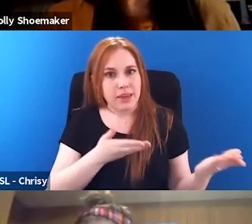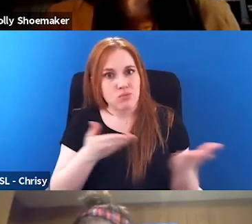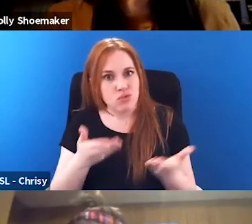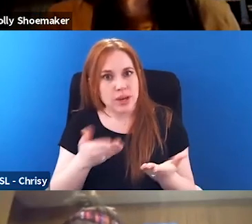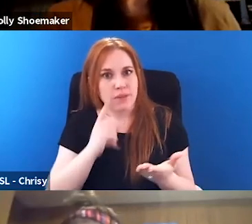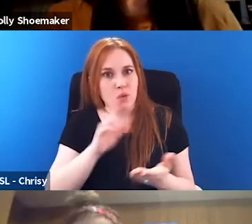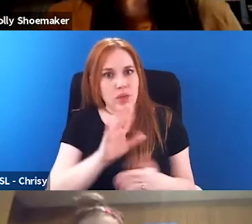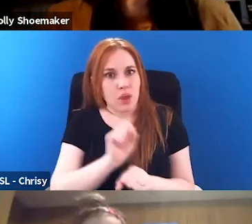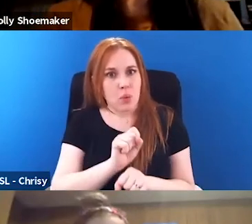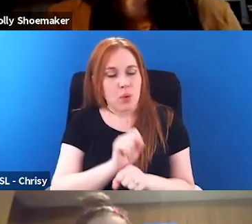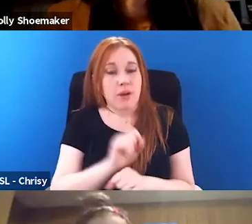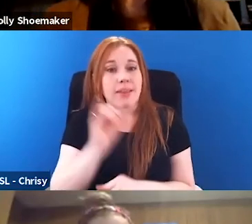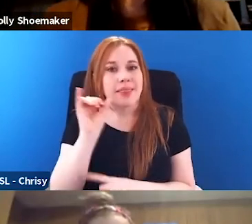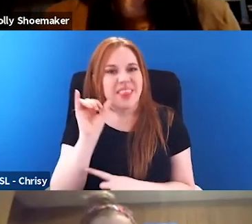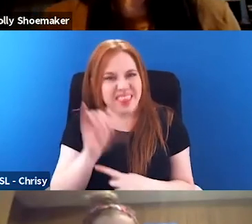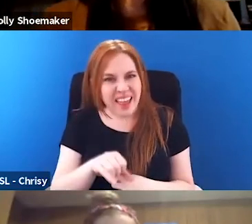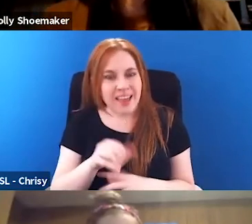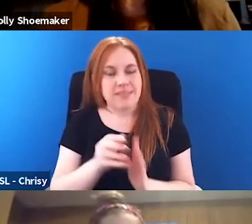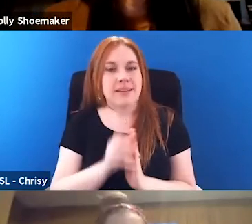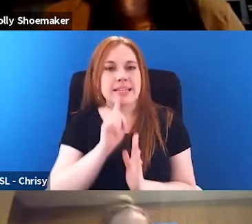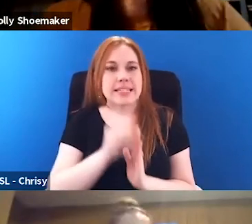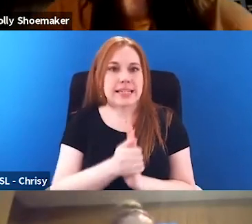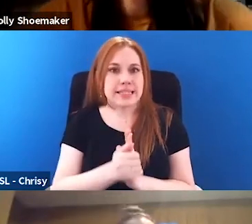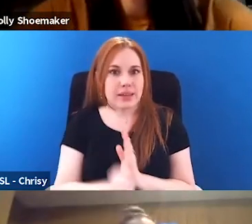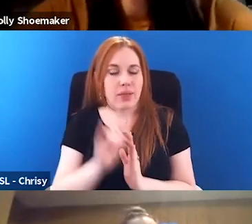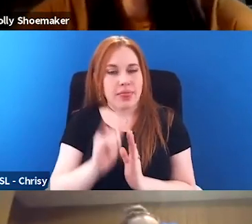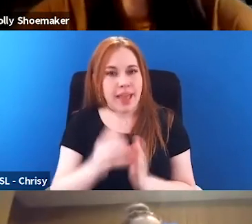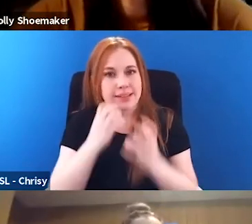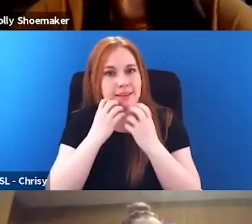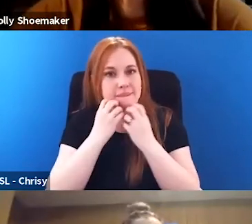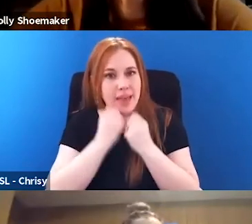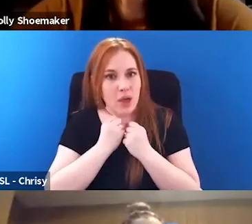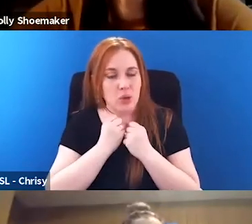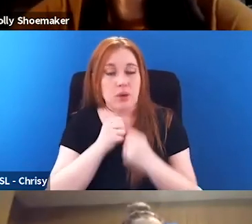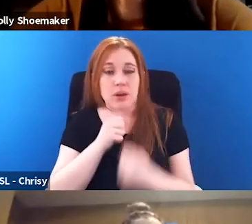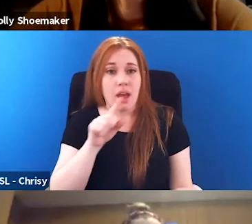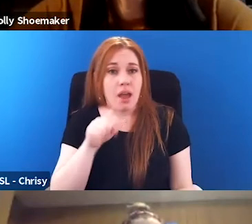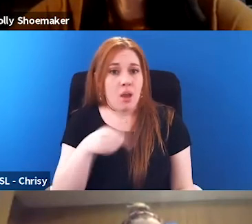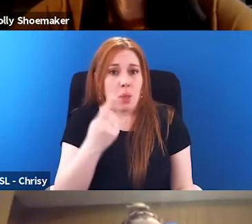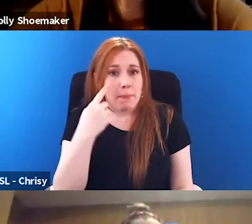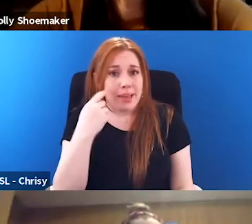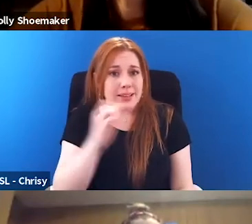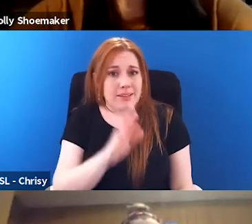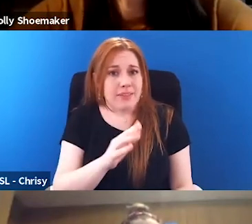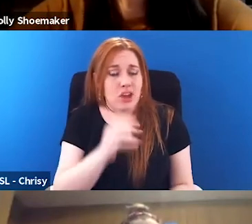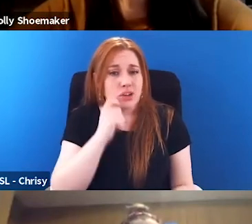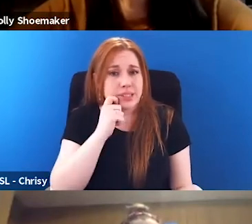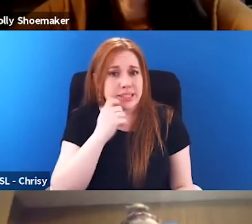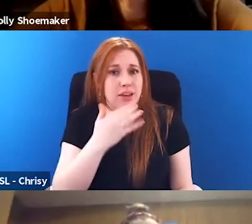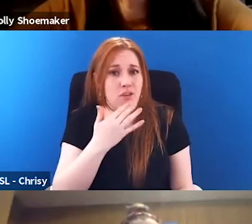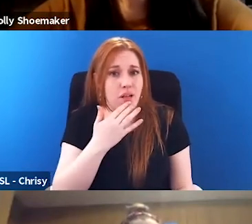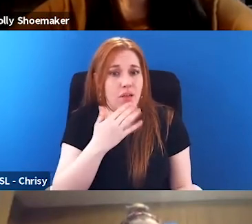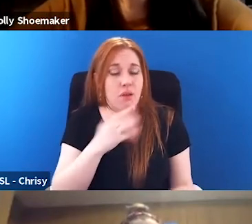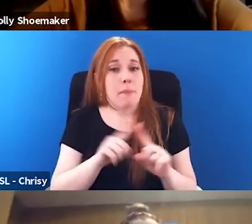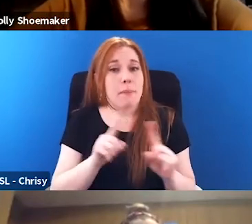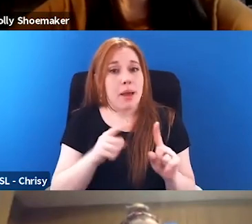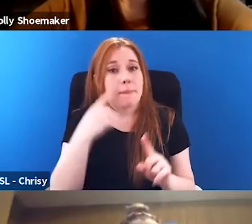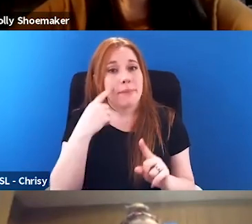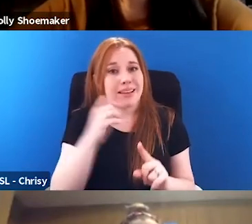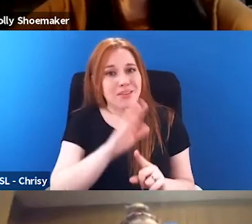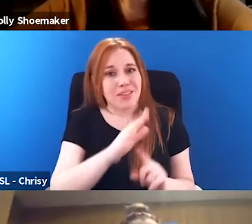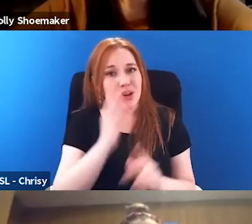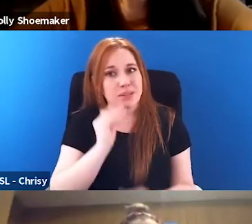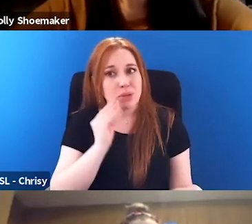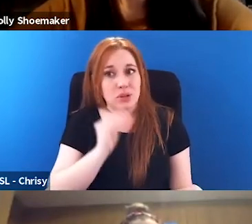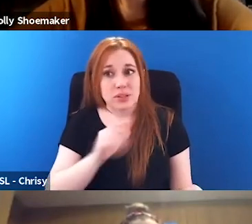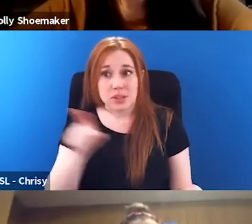So that is a skill, and that is a value, and that's not because of their skin color, but because of their experiences. Yeah, can